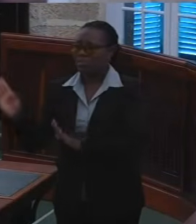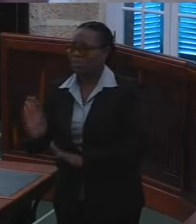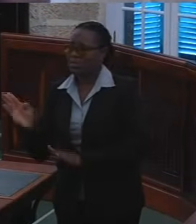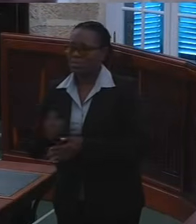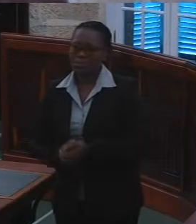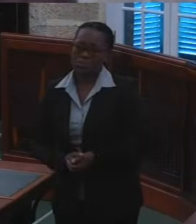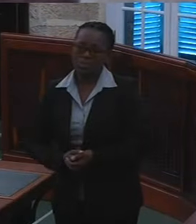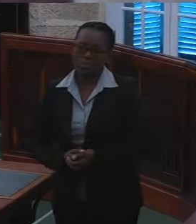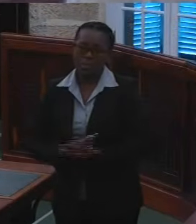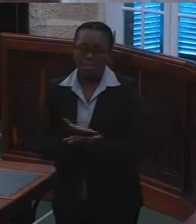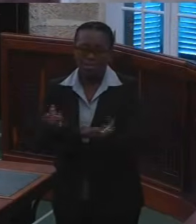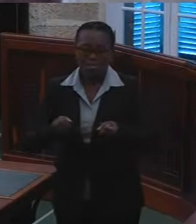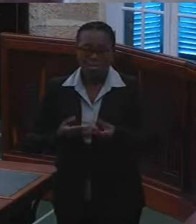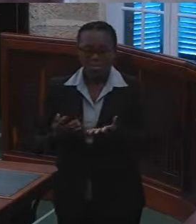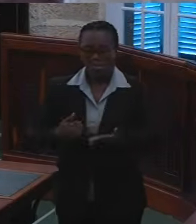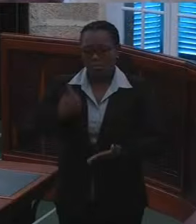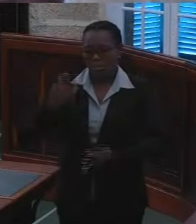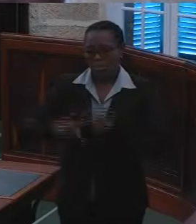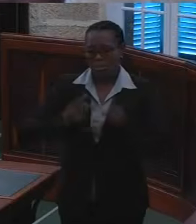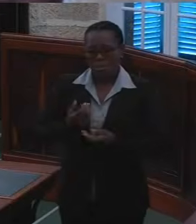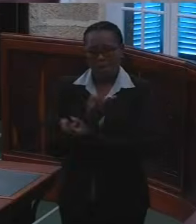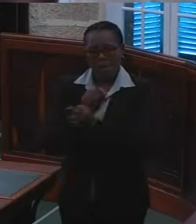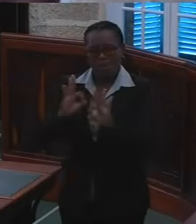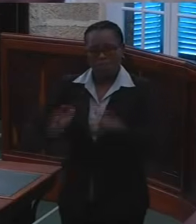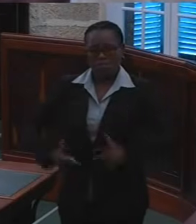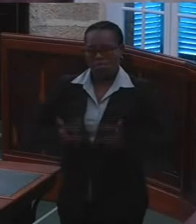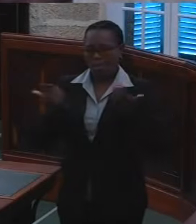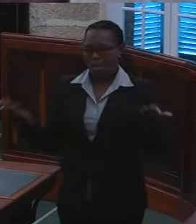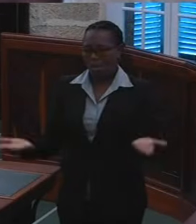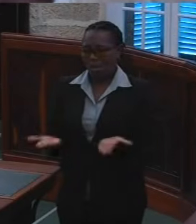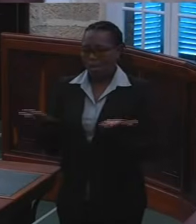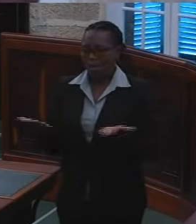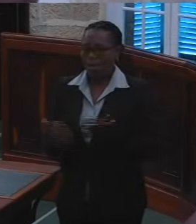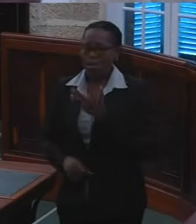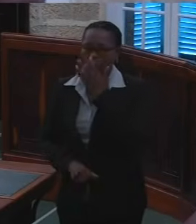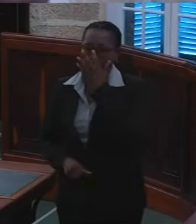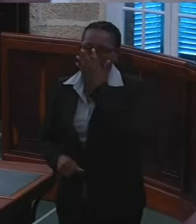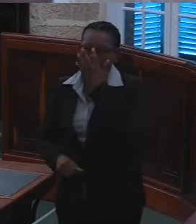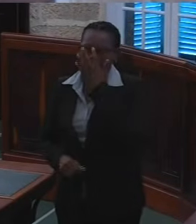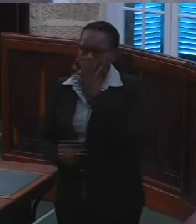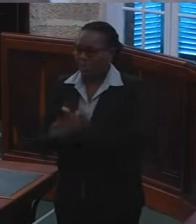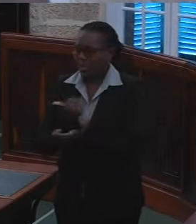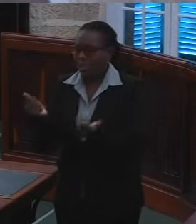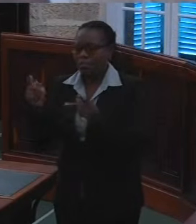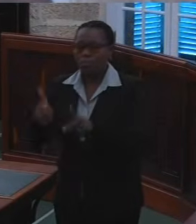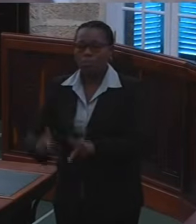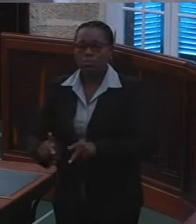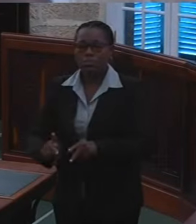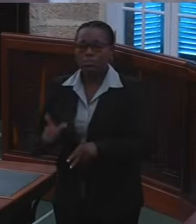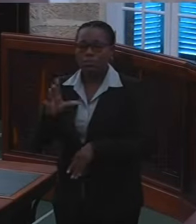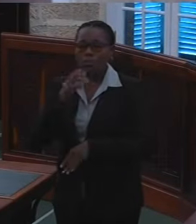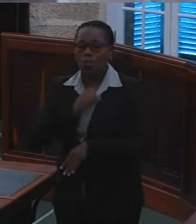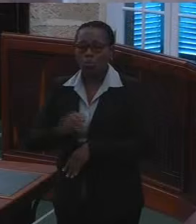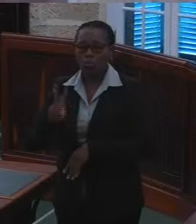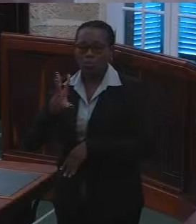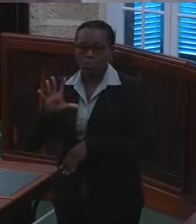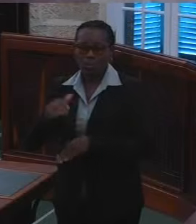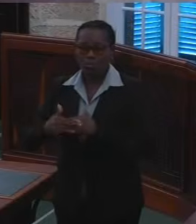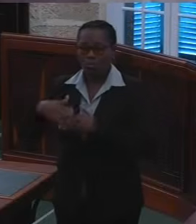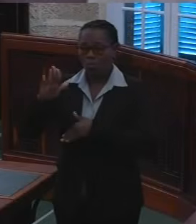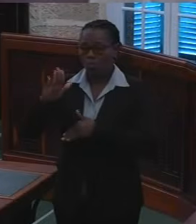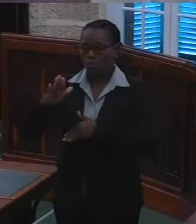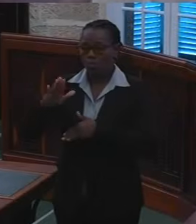in Barbados, and sometimes being involved in miscreant behavior. It is these persons over 65 who made the contribution,